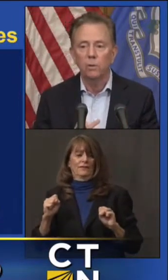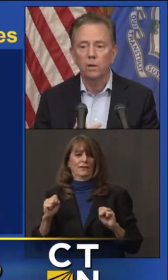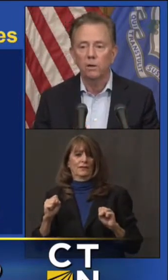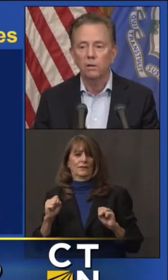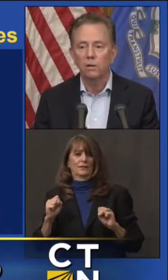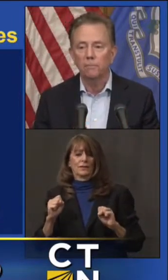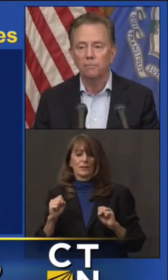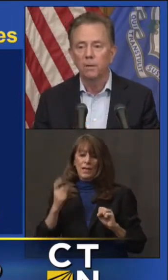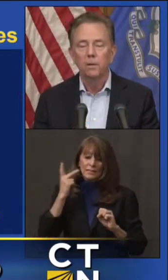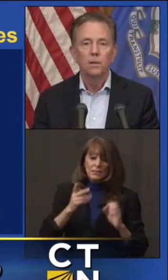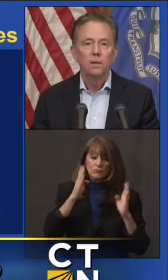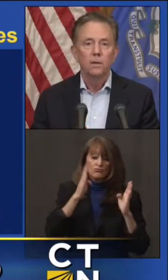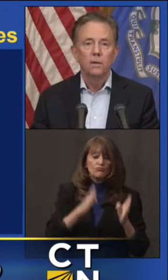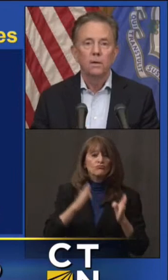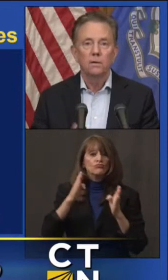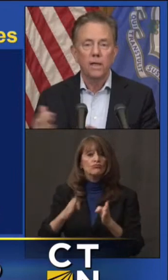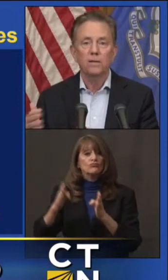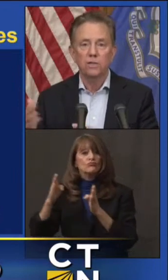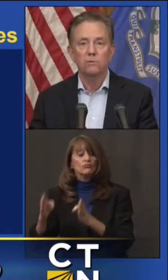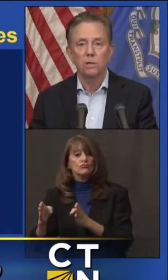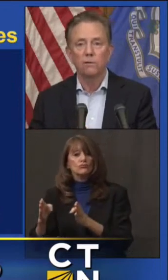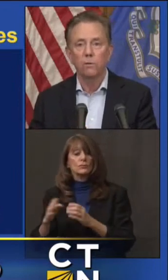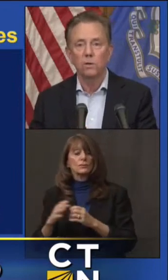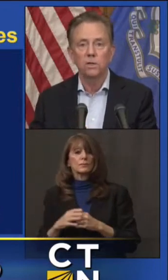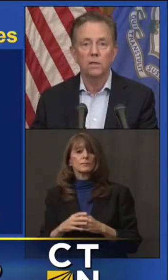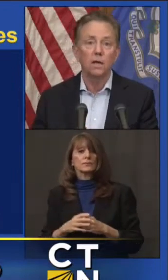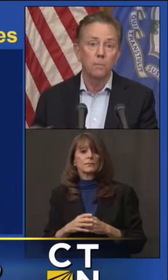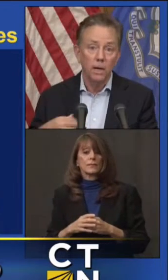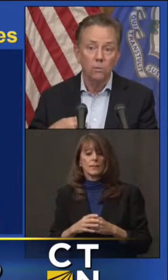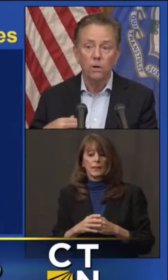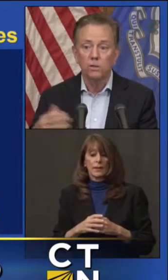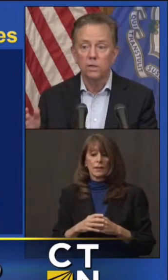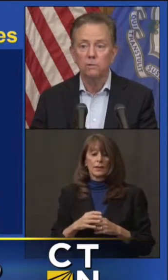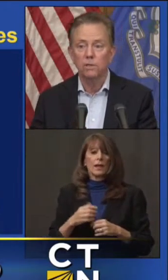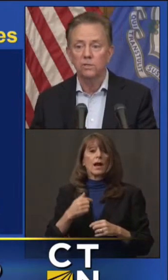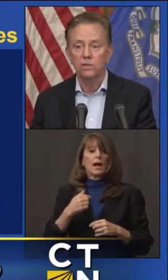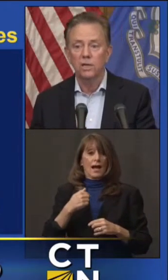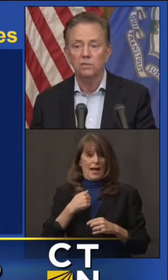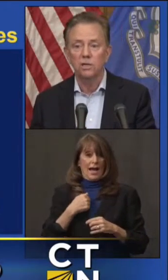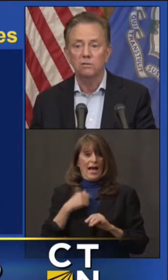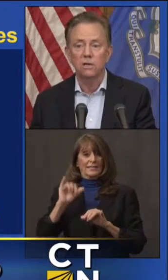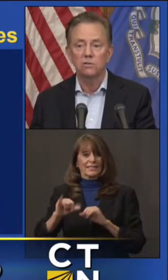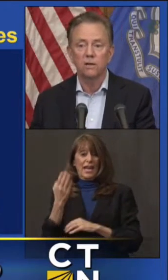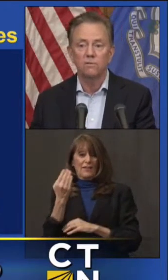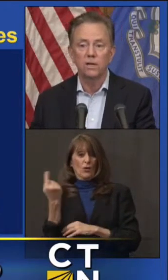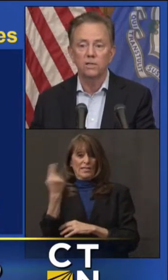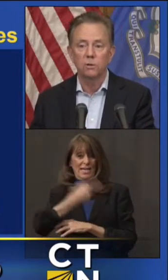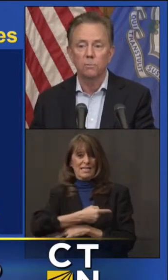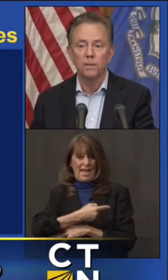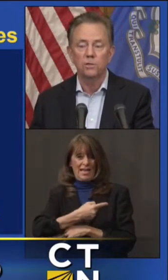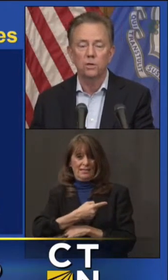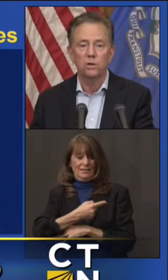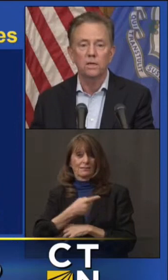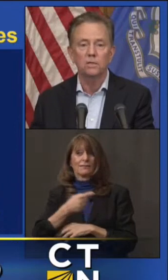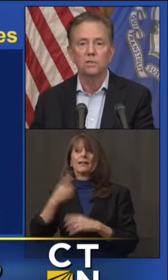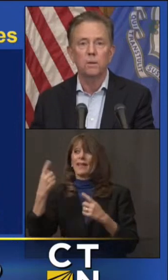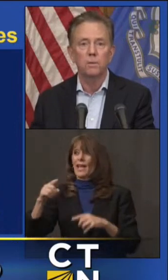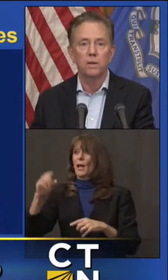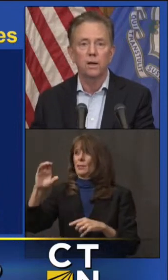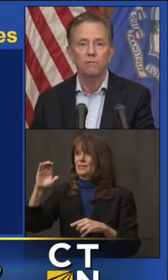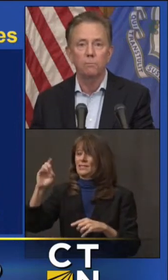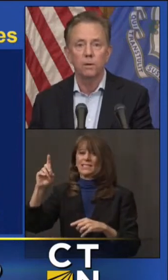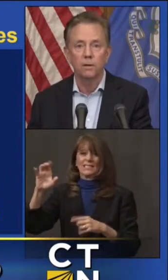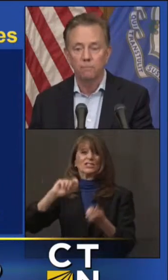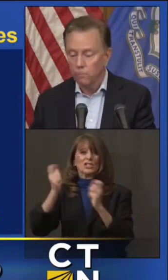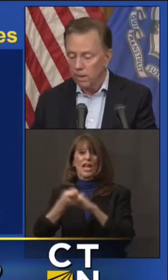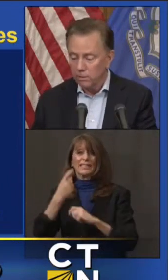continuum there. Thanks. I was on the 14th day of my quarantine when the CDC said 7 days with a PCR test is maybe